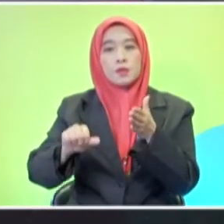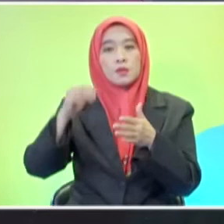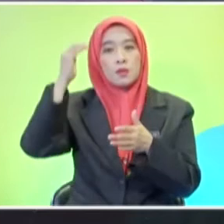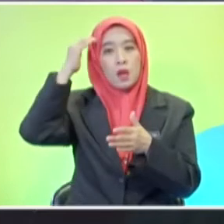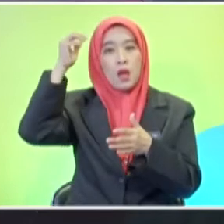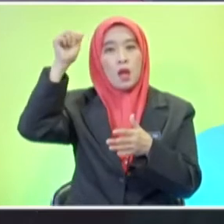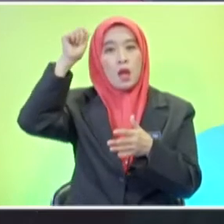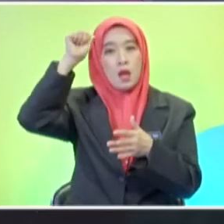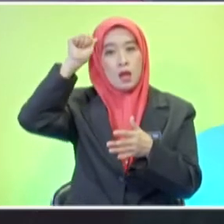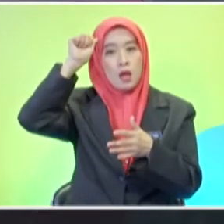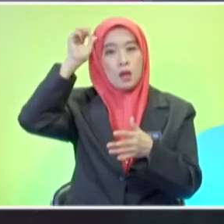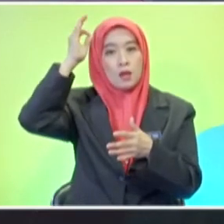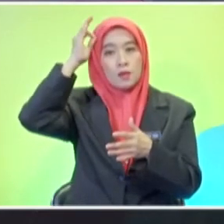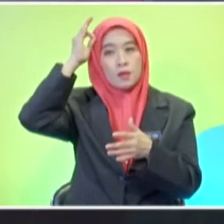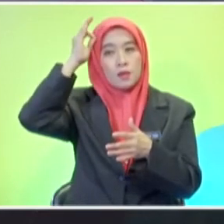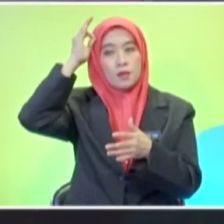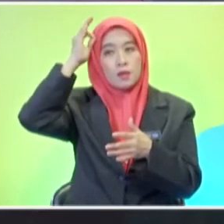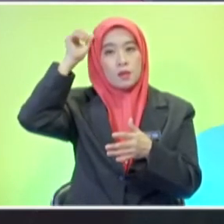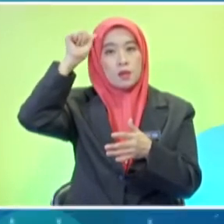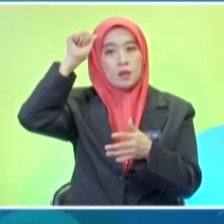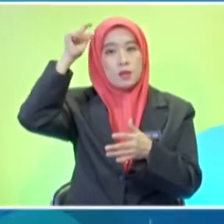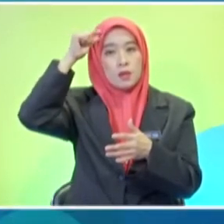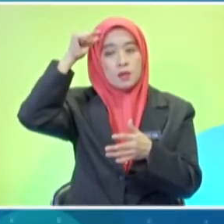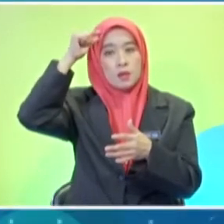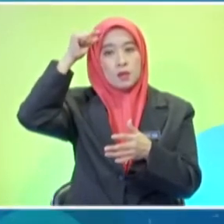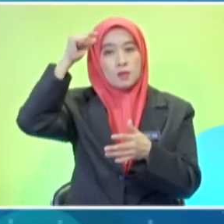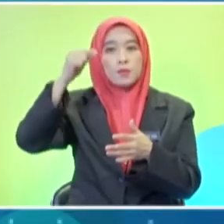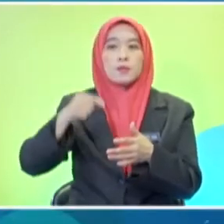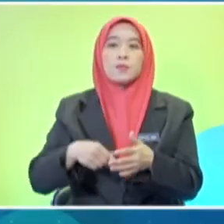Afiq, Anaki, Akif. Okay, Akif, it's your turn now.